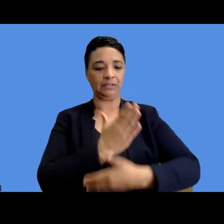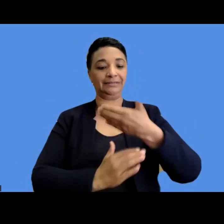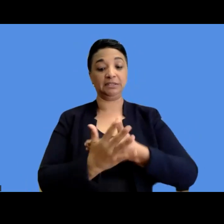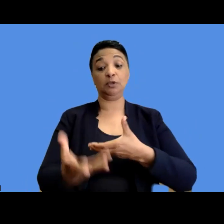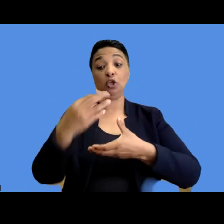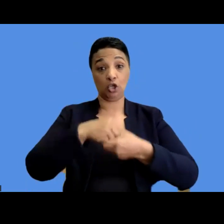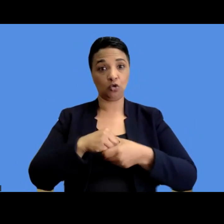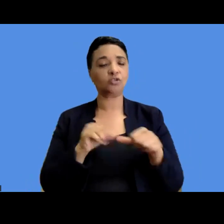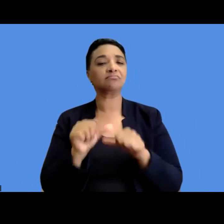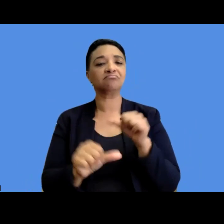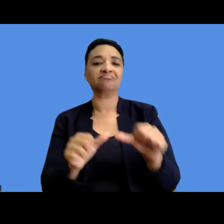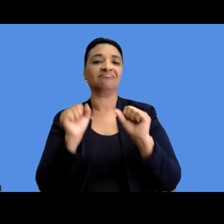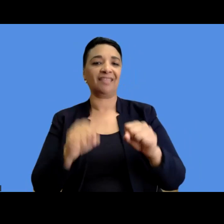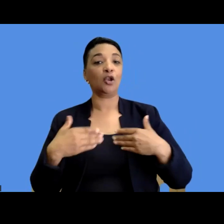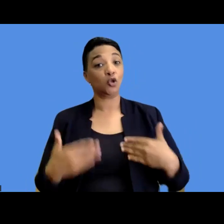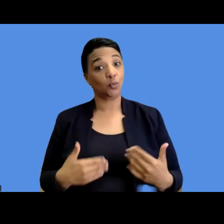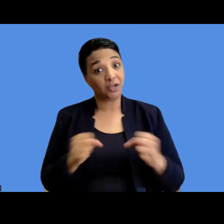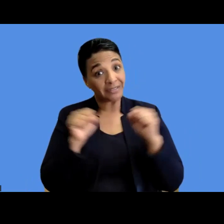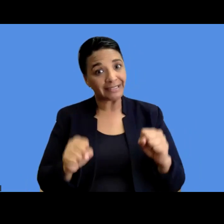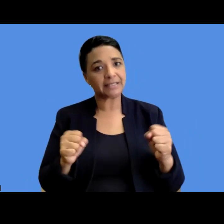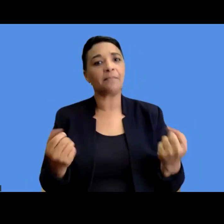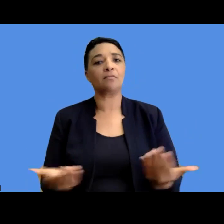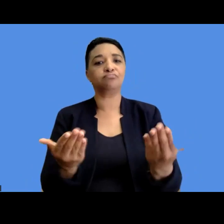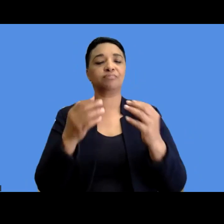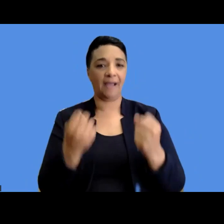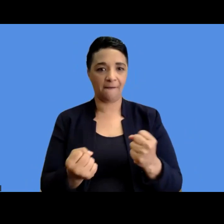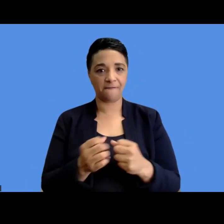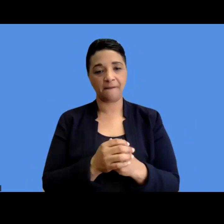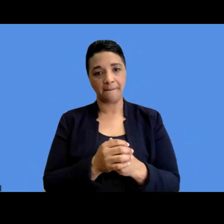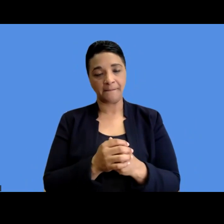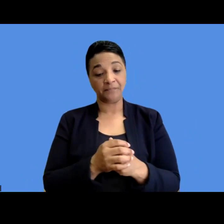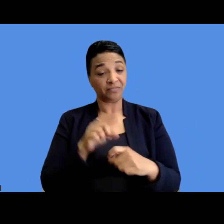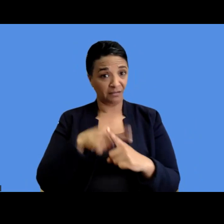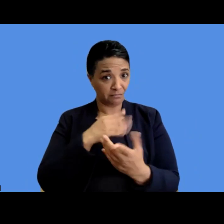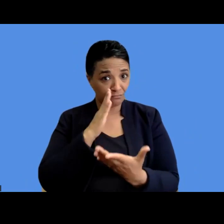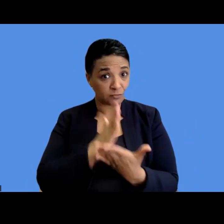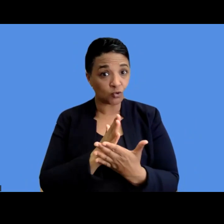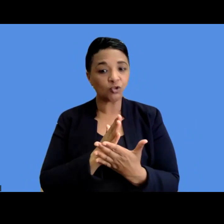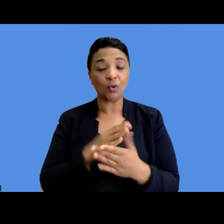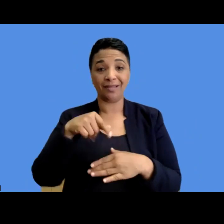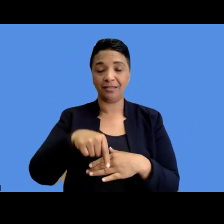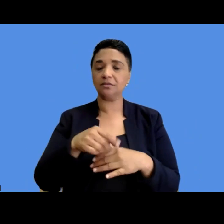in the humanitarian humanitarian action system, and I'm sure this is a good